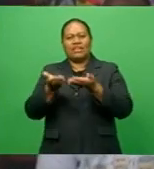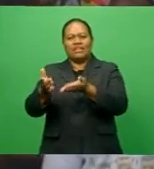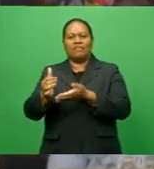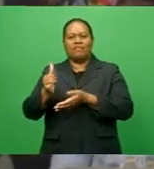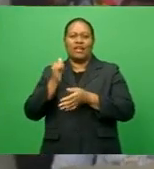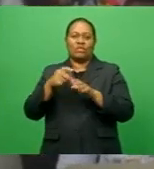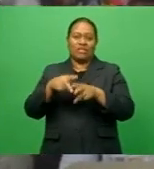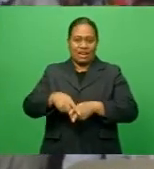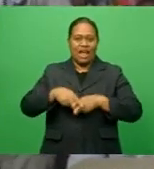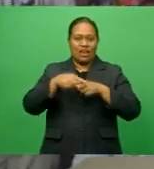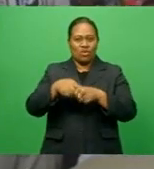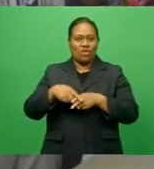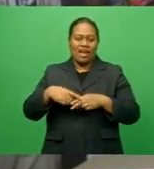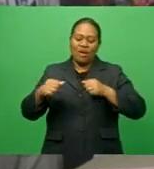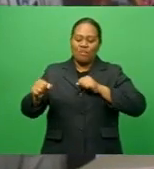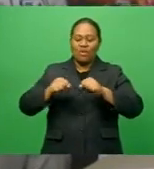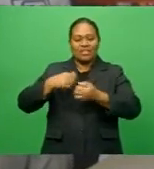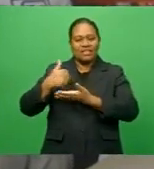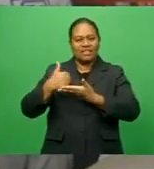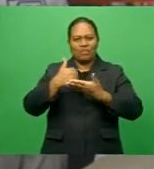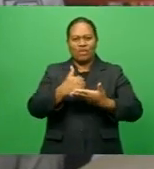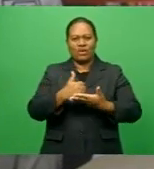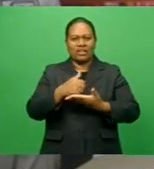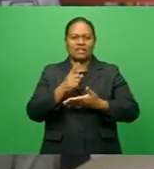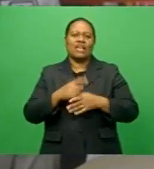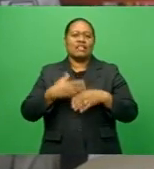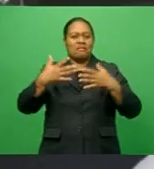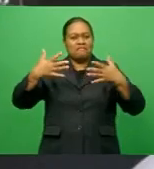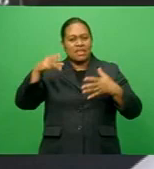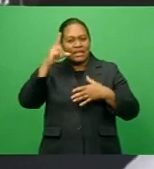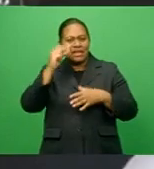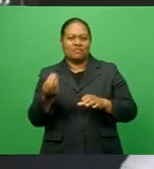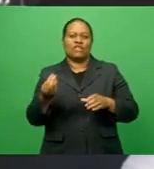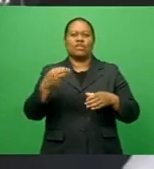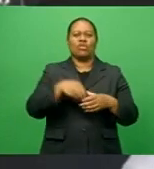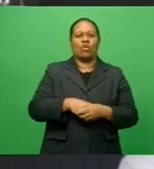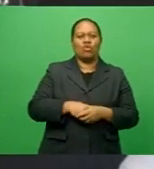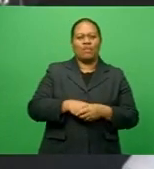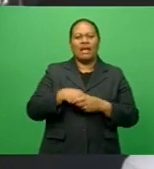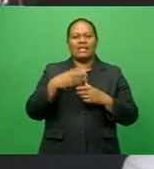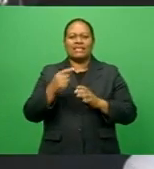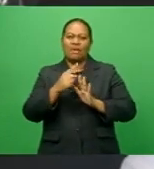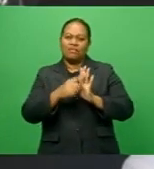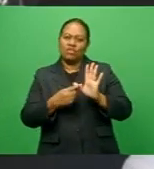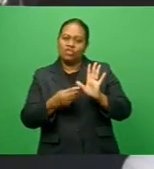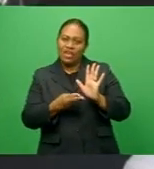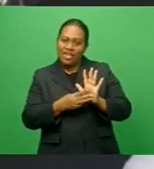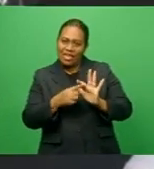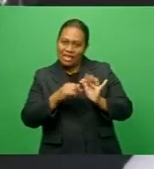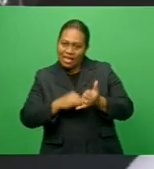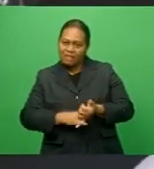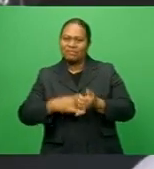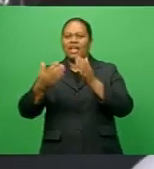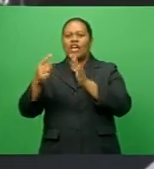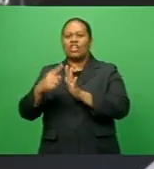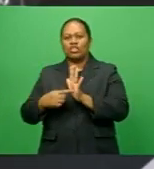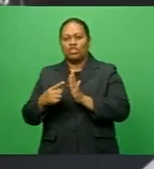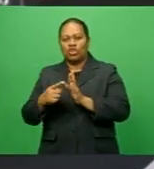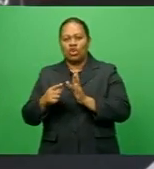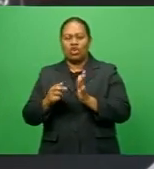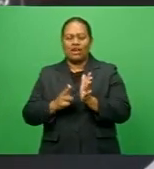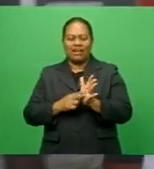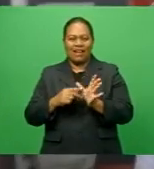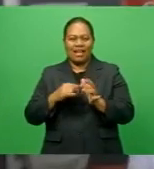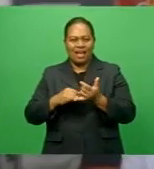boxing fans, the thriller will feature some big names, including hometown boys James Singh and Chornasa Kavika squaring off in